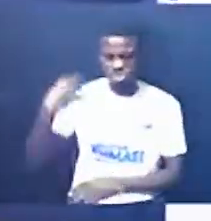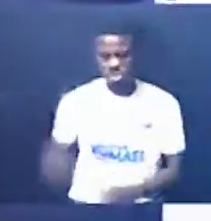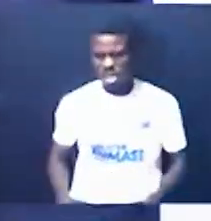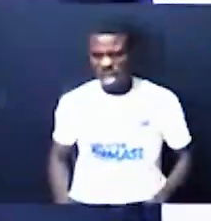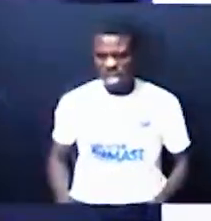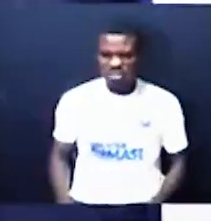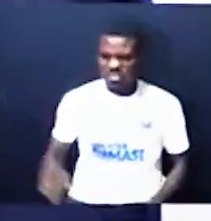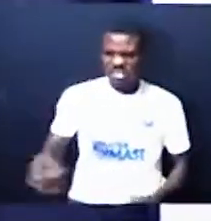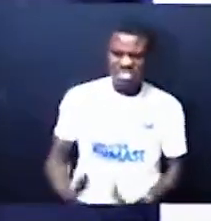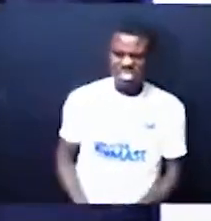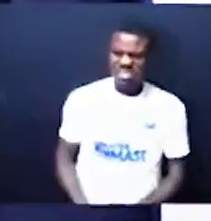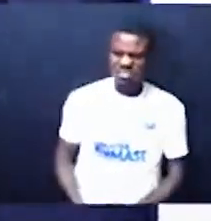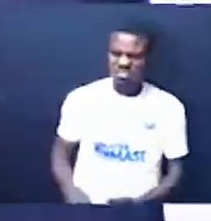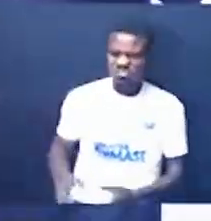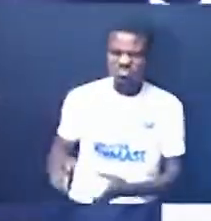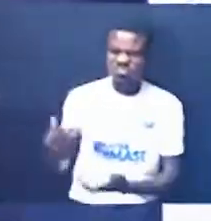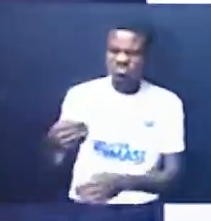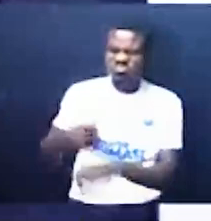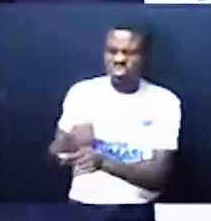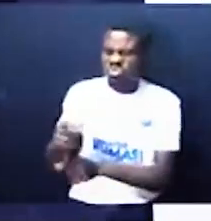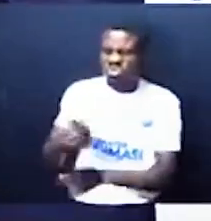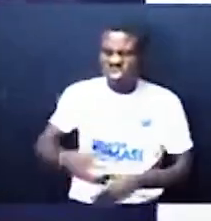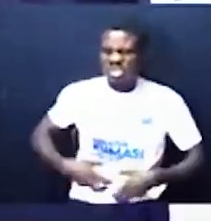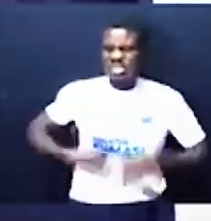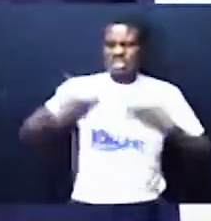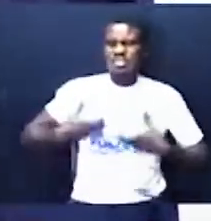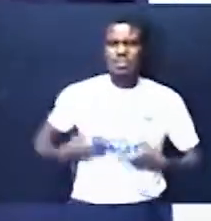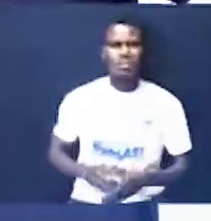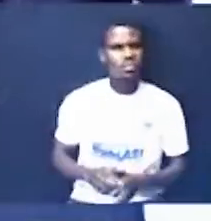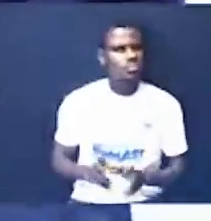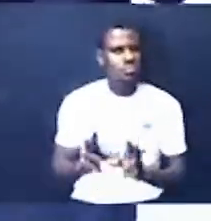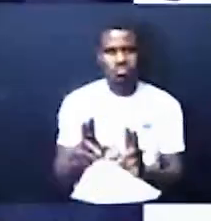such a spiteful person. No.